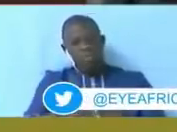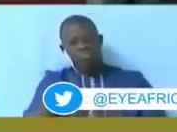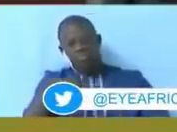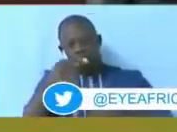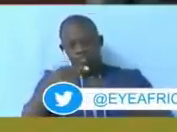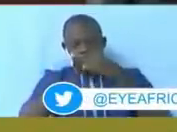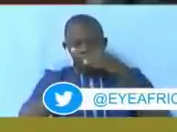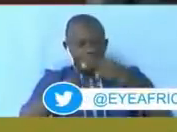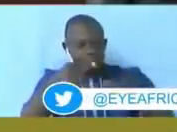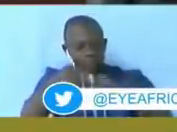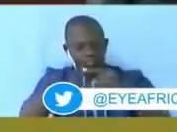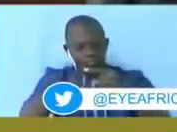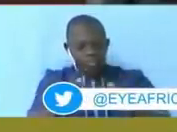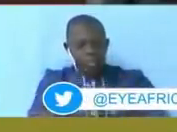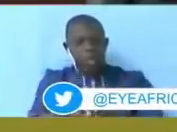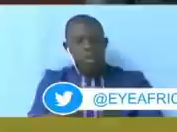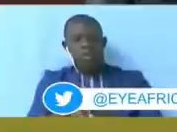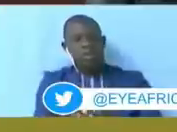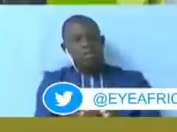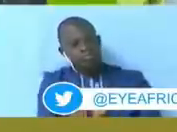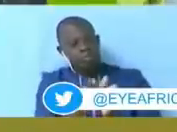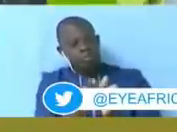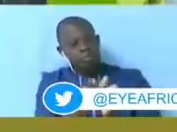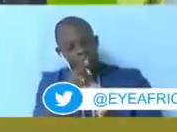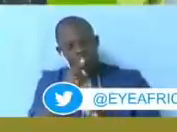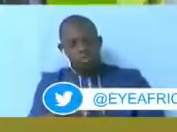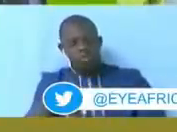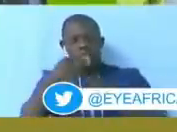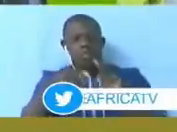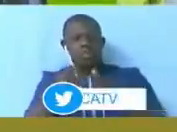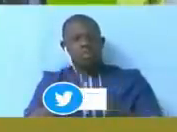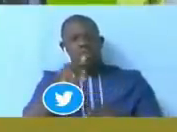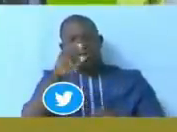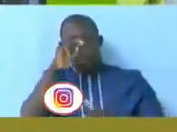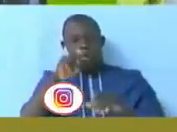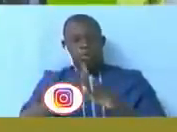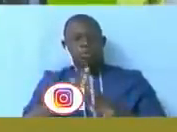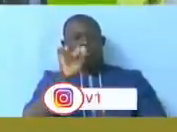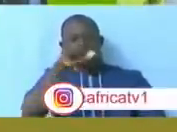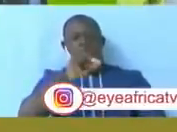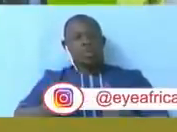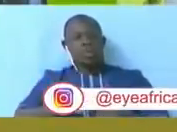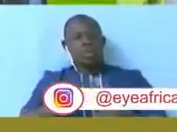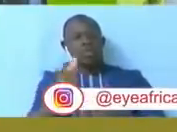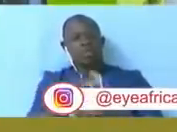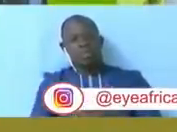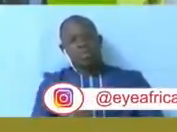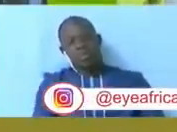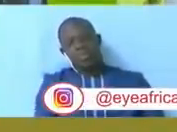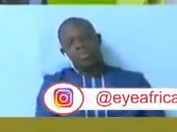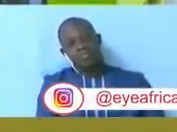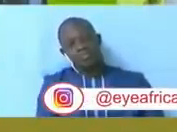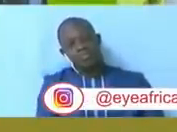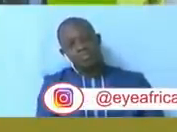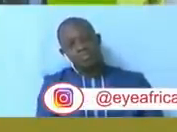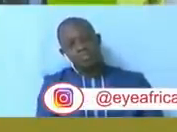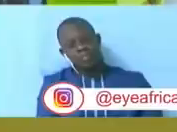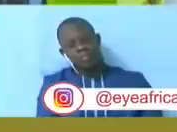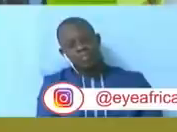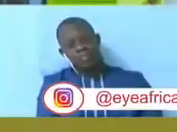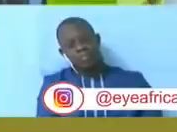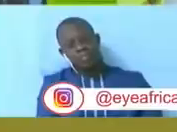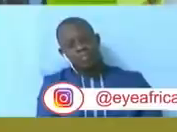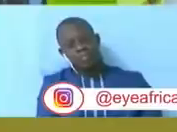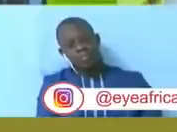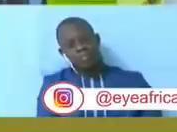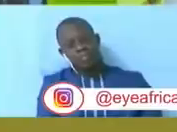time. Ndenge ñina ñi nga romé dial say mune nar né xamendi han say mune nar né tendendi pour ké la do ko ké la loya yalla karolo ké tendendi e be do ko ké kan han